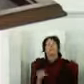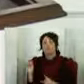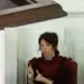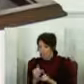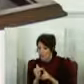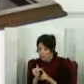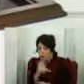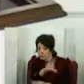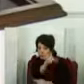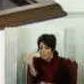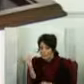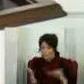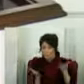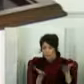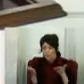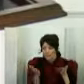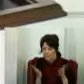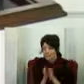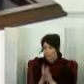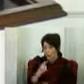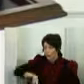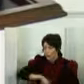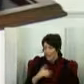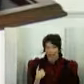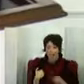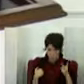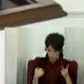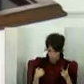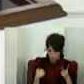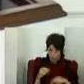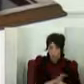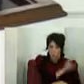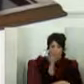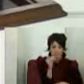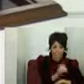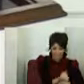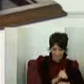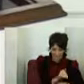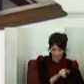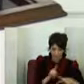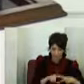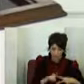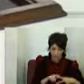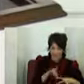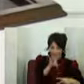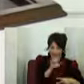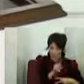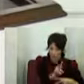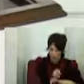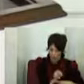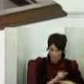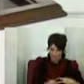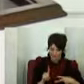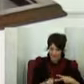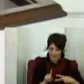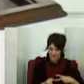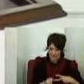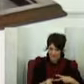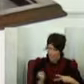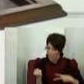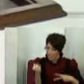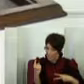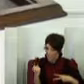remind you of Christmas services. We have two Christmas services on Christmas Eve. The first will be at 8:30 and the second service will be